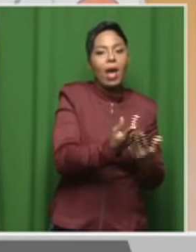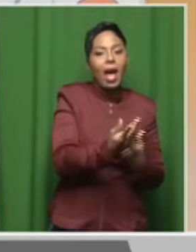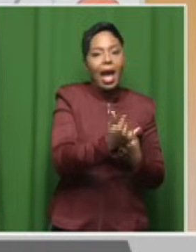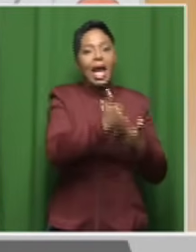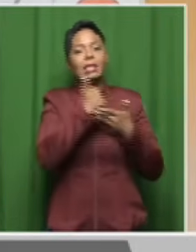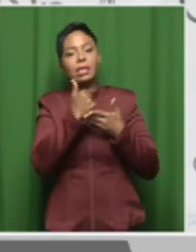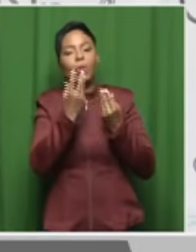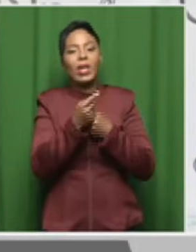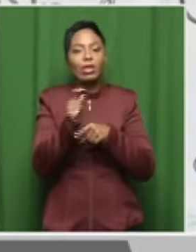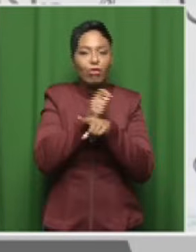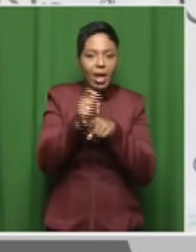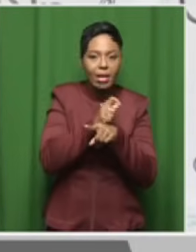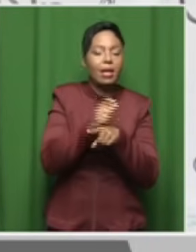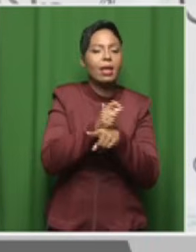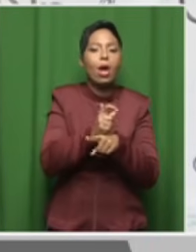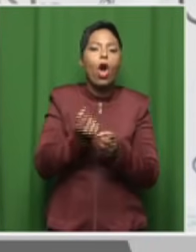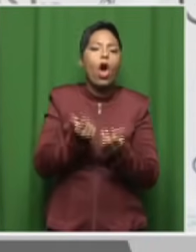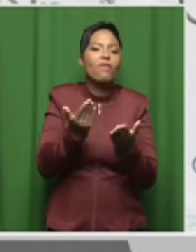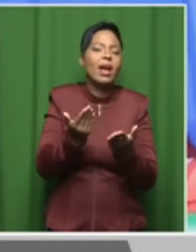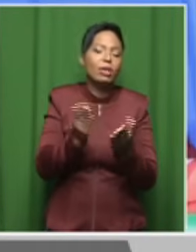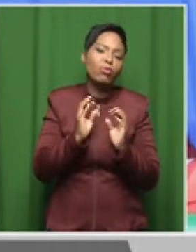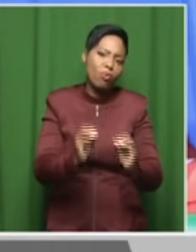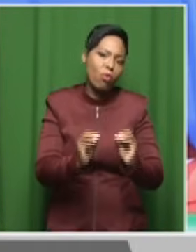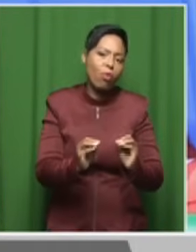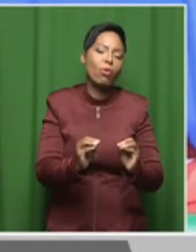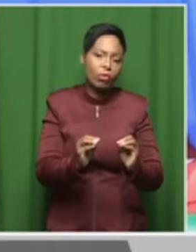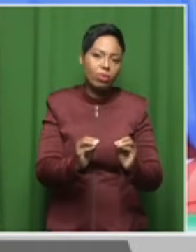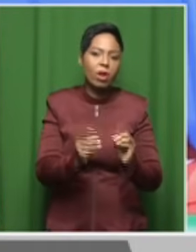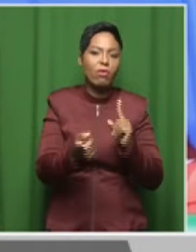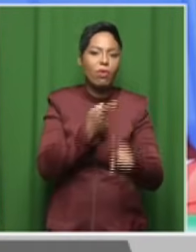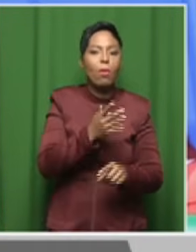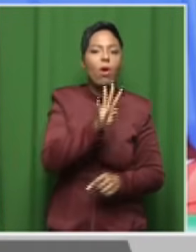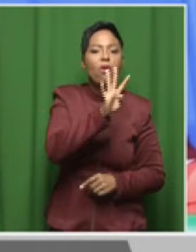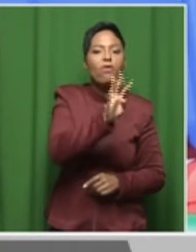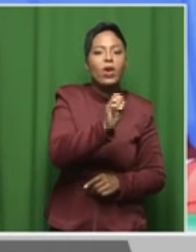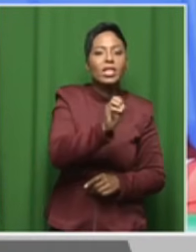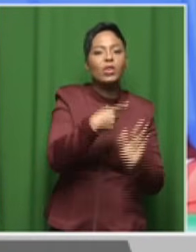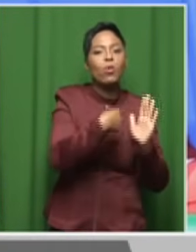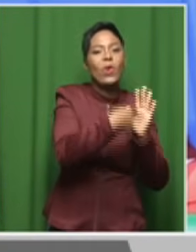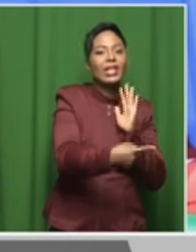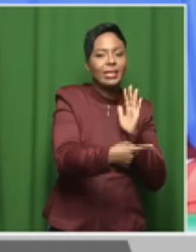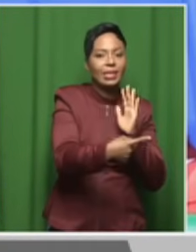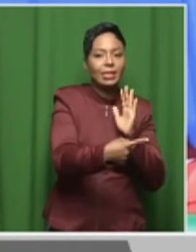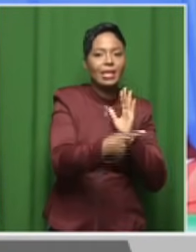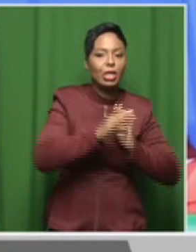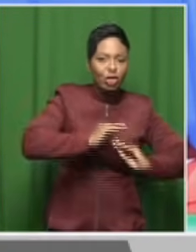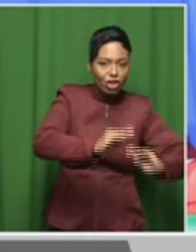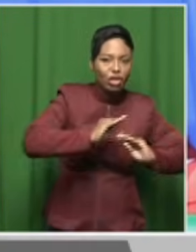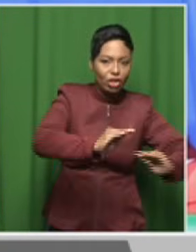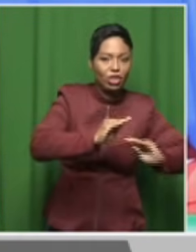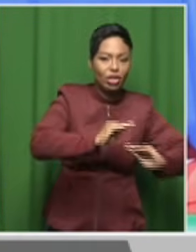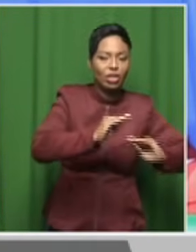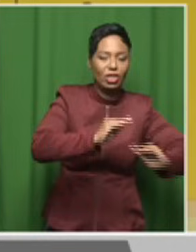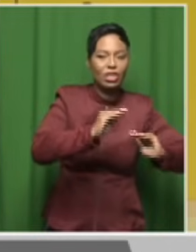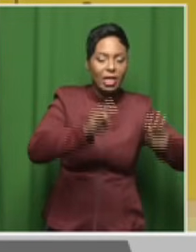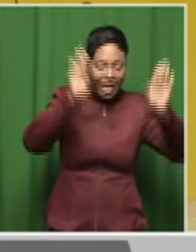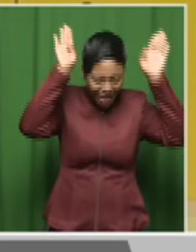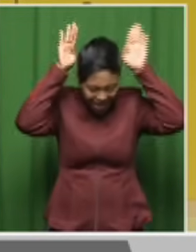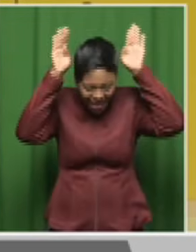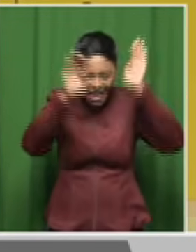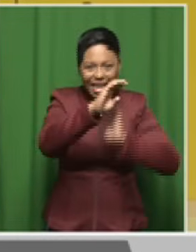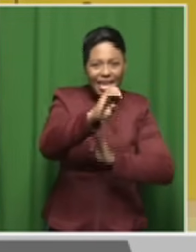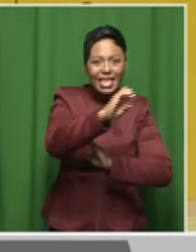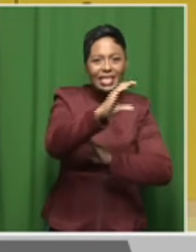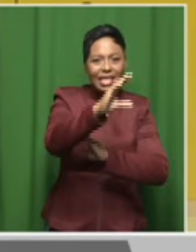are magnificent offerings ranging from 40-week lesson plans, which touch on exactly those first 5